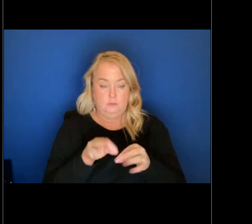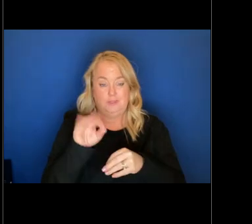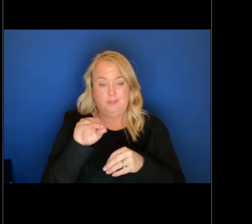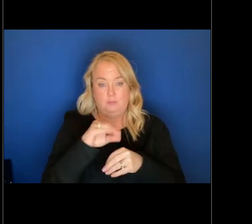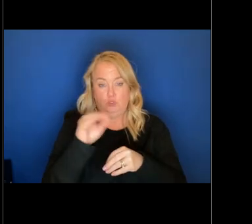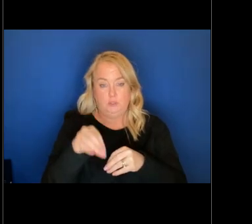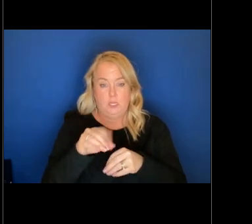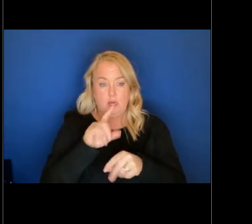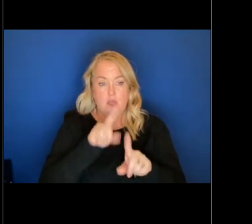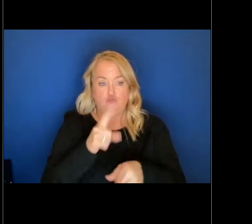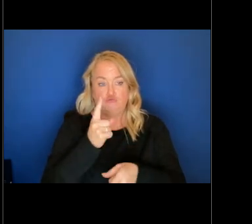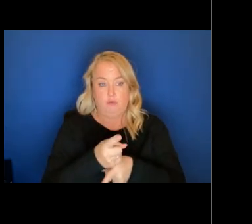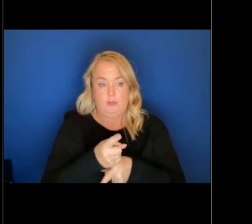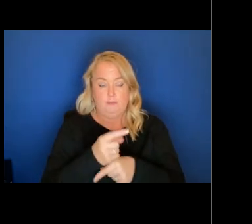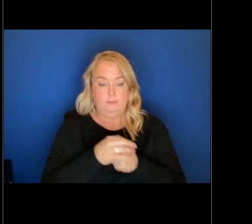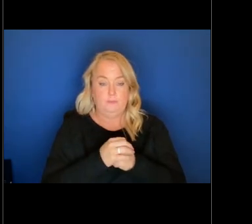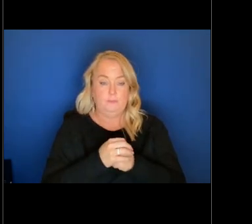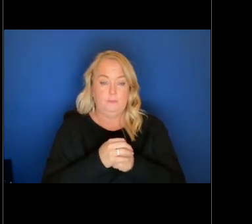people who answered that question got that one right.